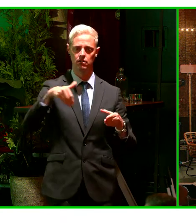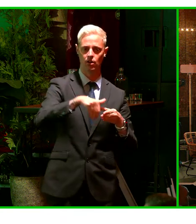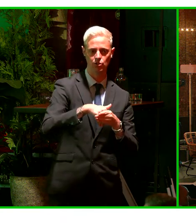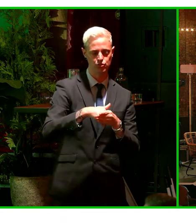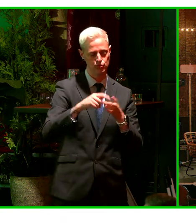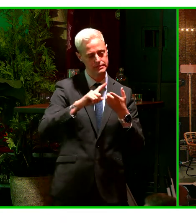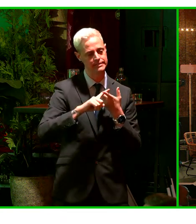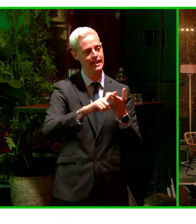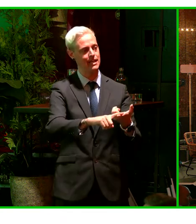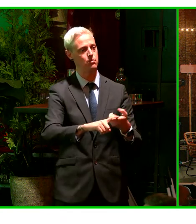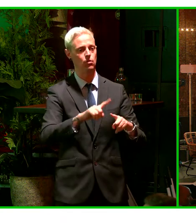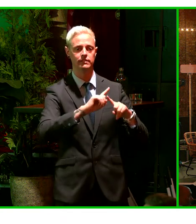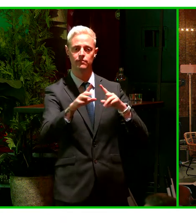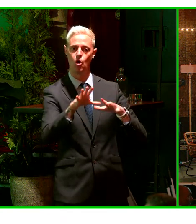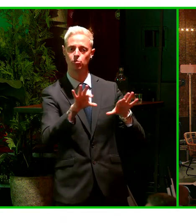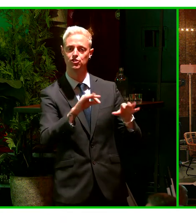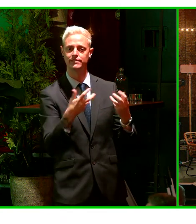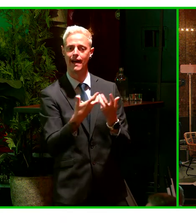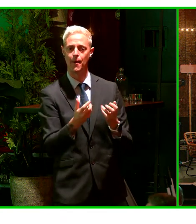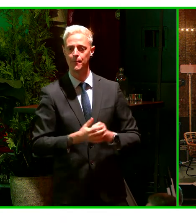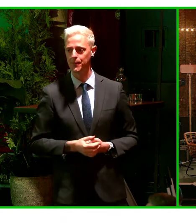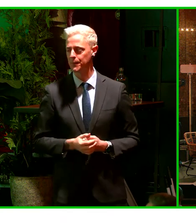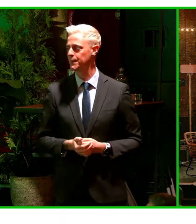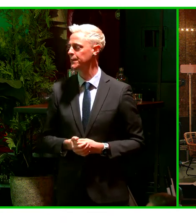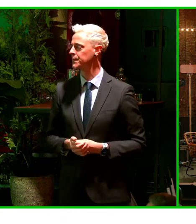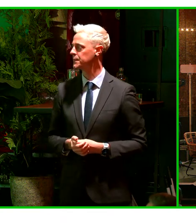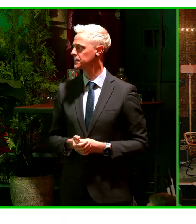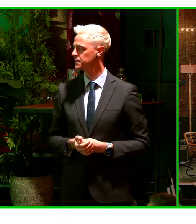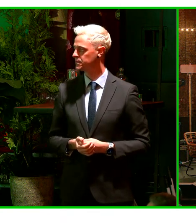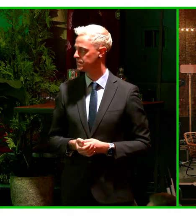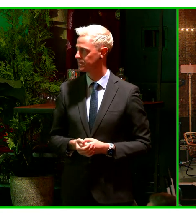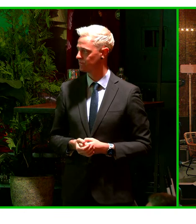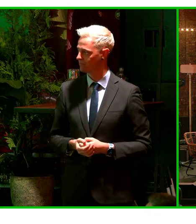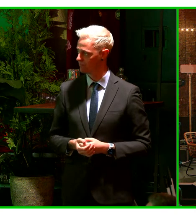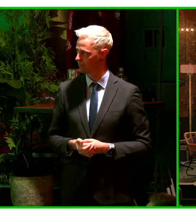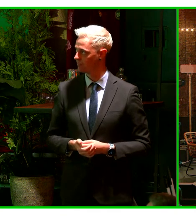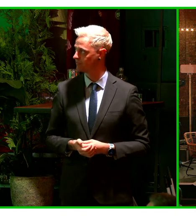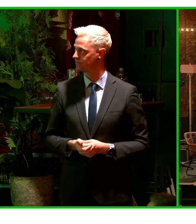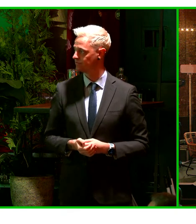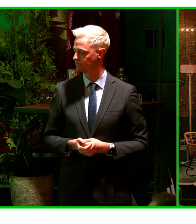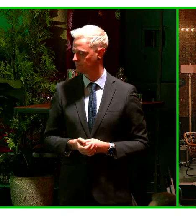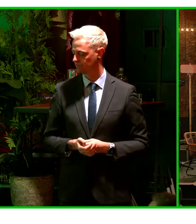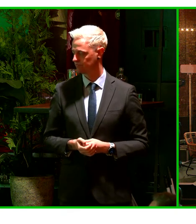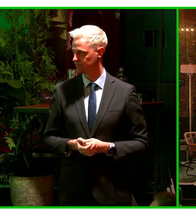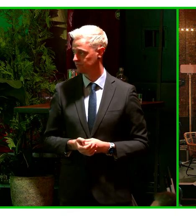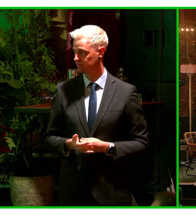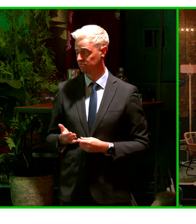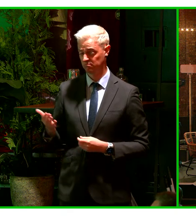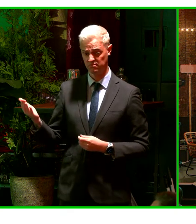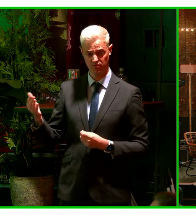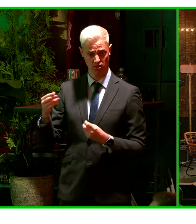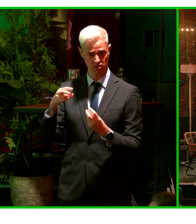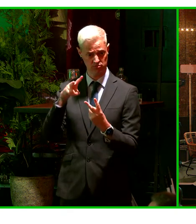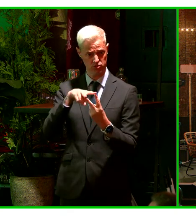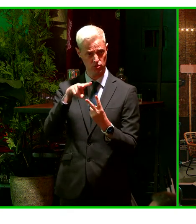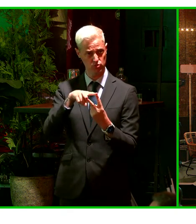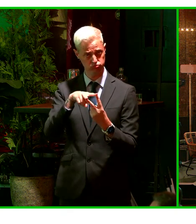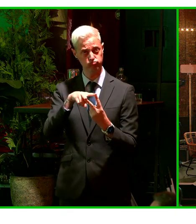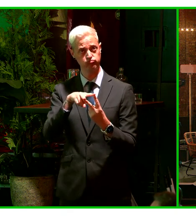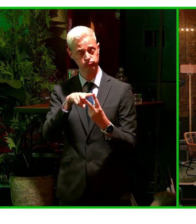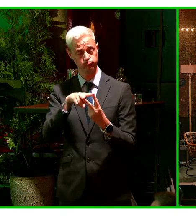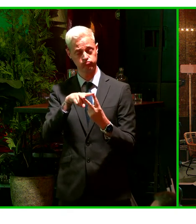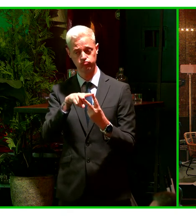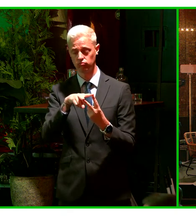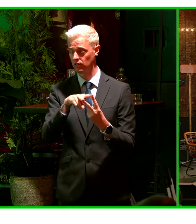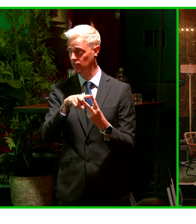more active ways of travelling? Thanks. Well, I think there's two points, really. If you can't look